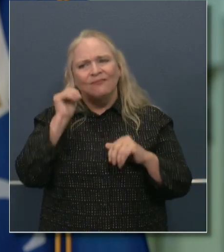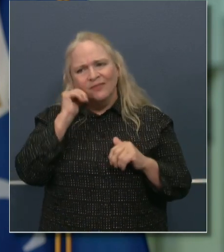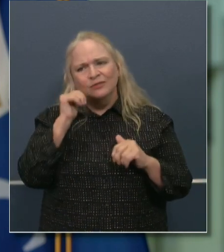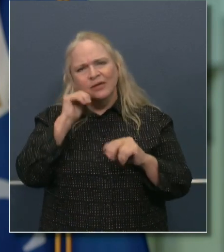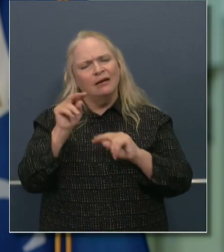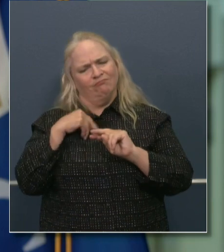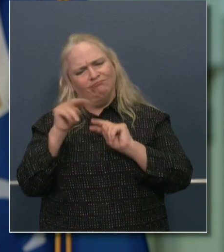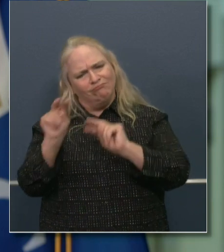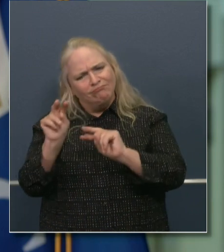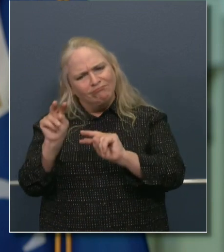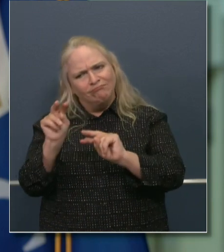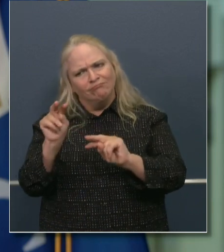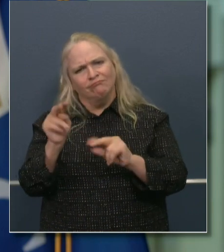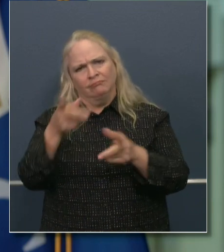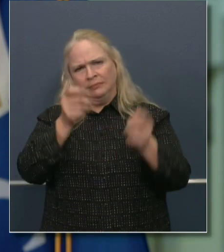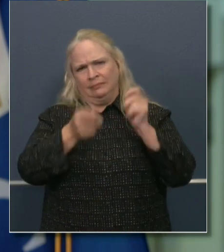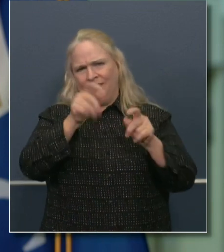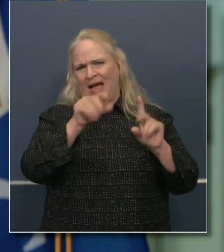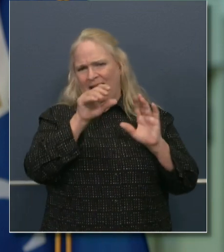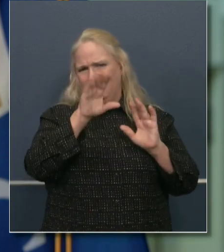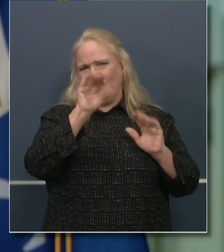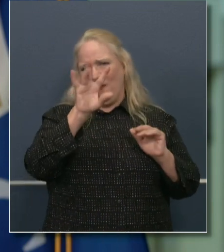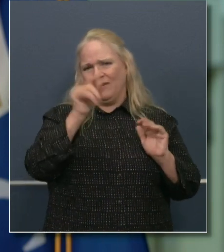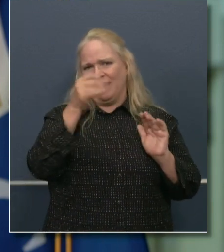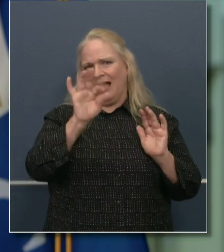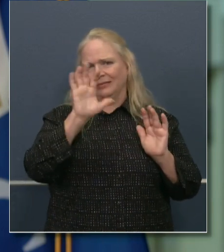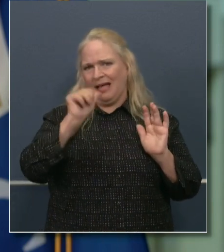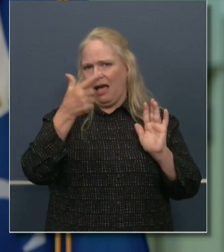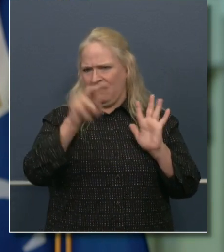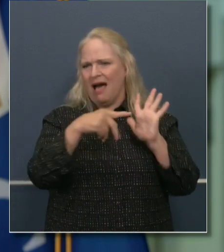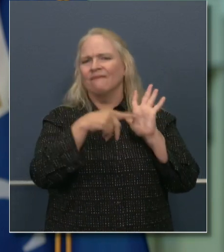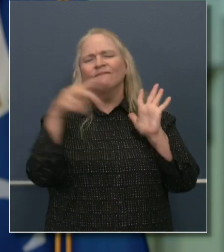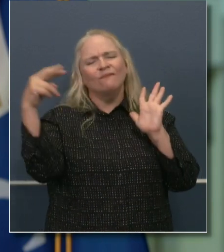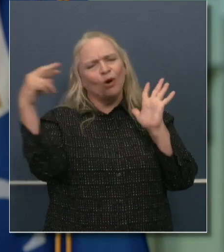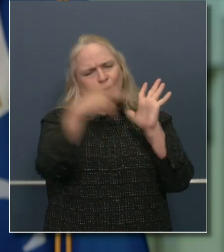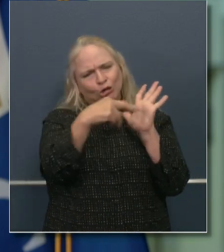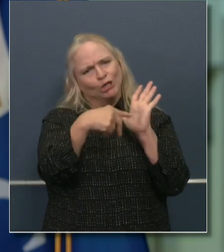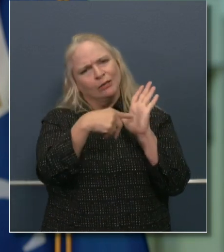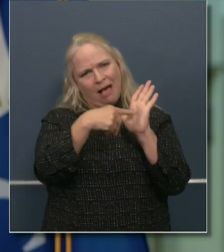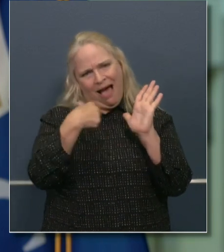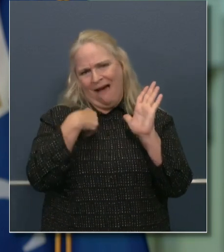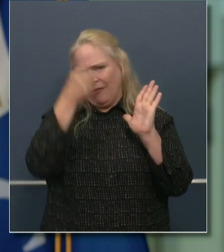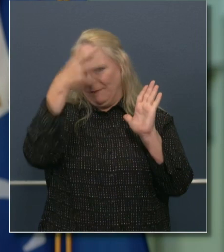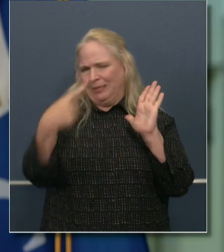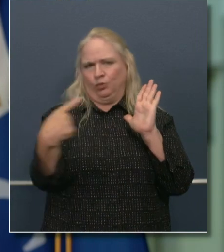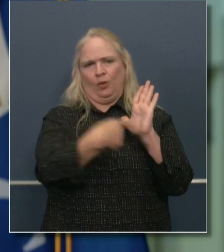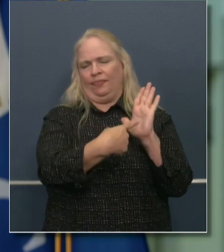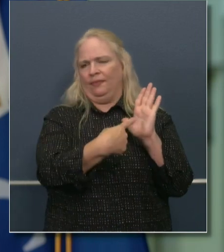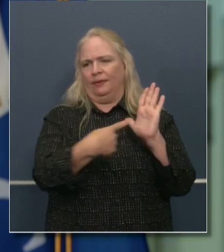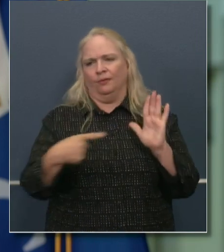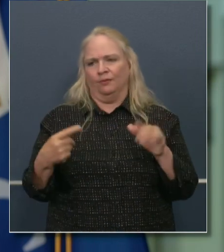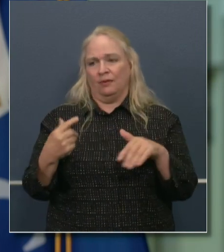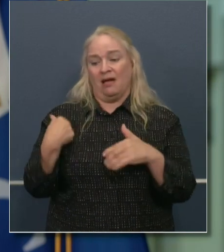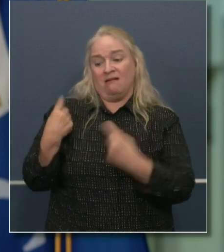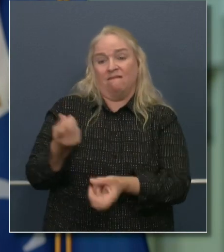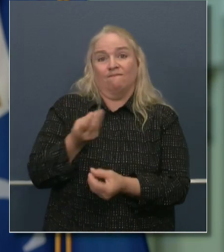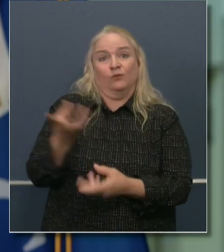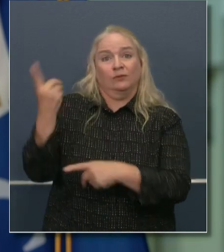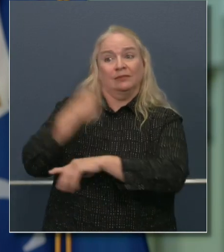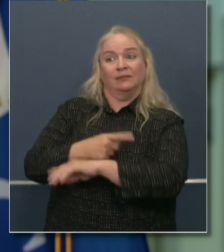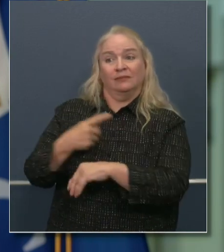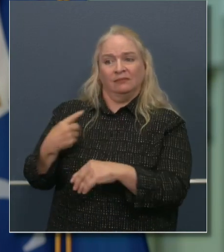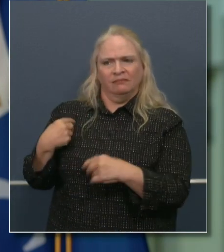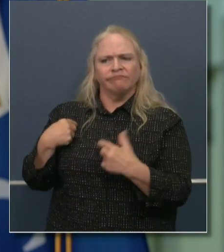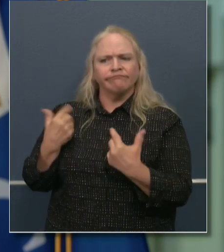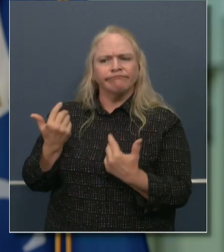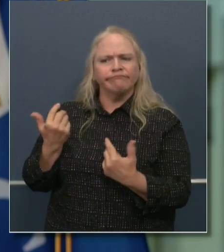in the last answer, we, over the course of the last number of days, have made decisions to further strengthen our guidelines